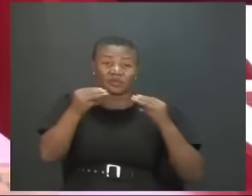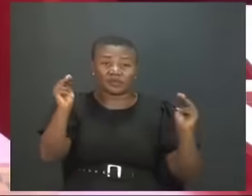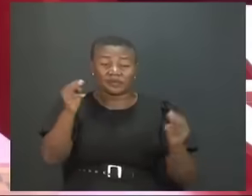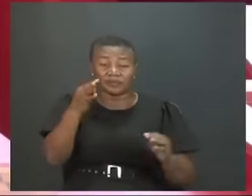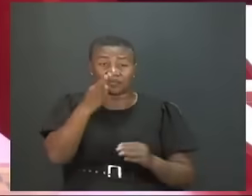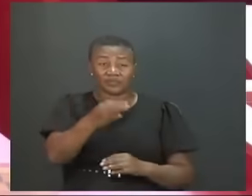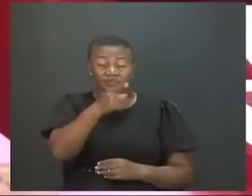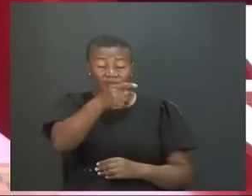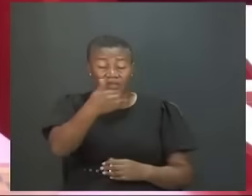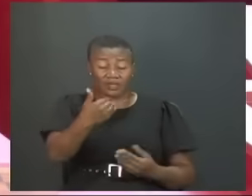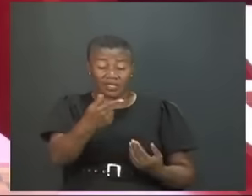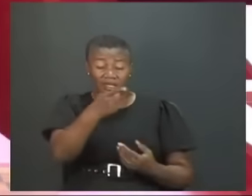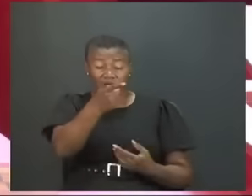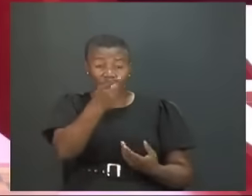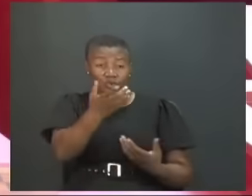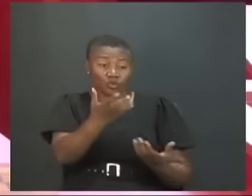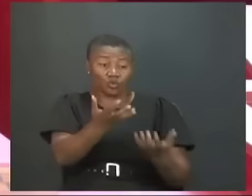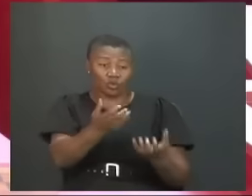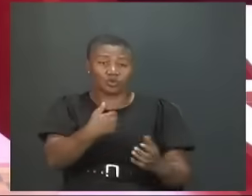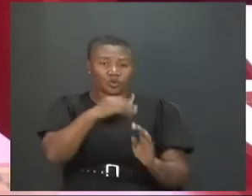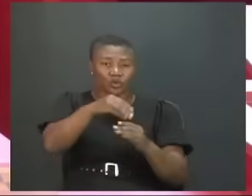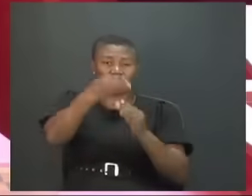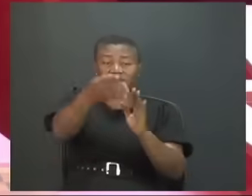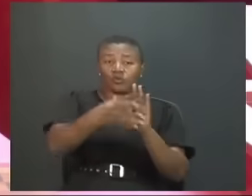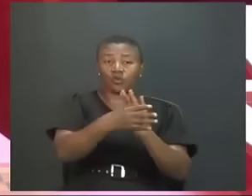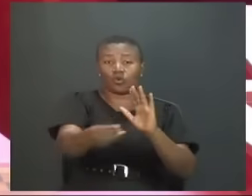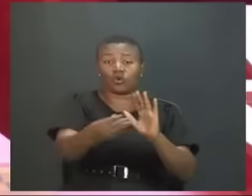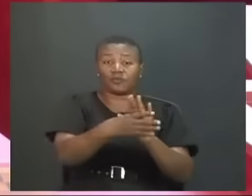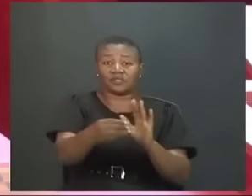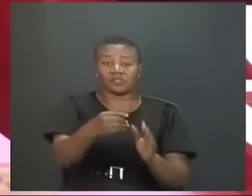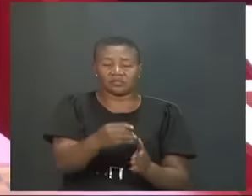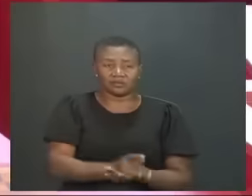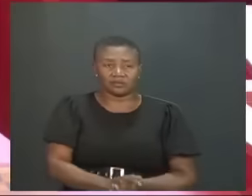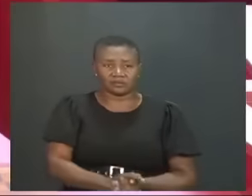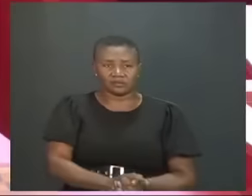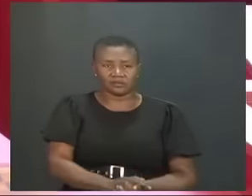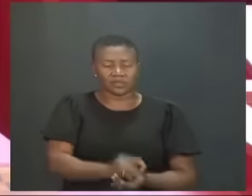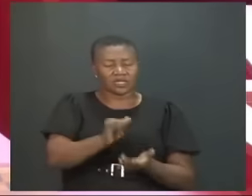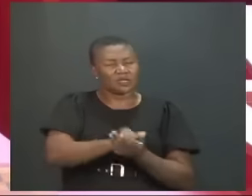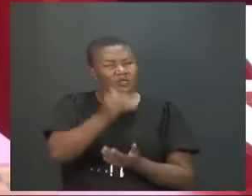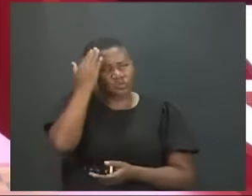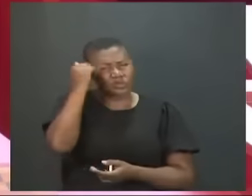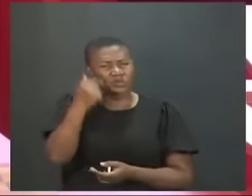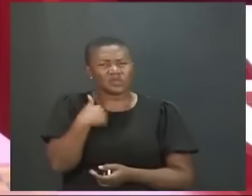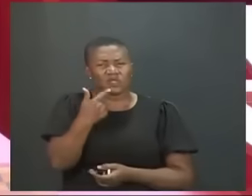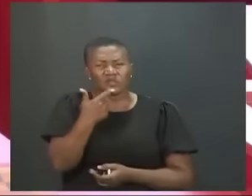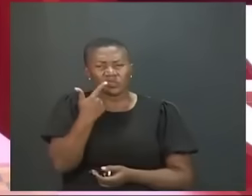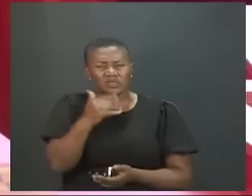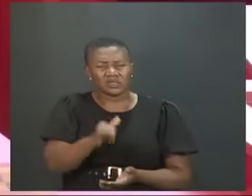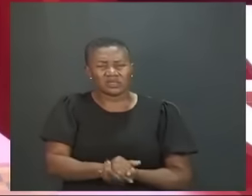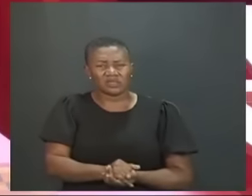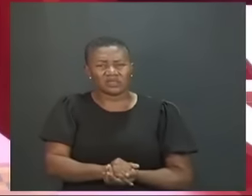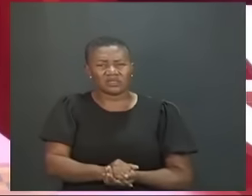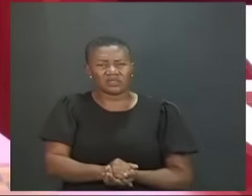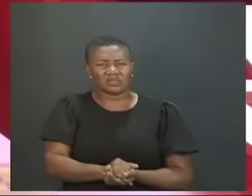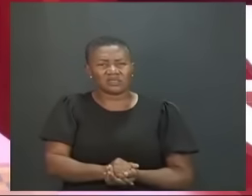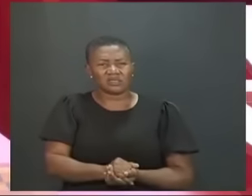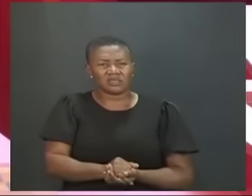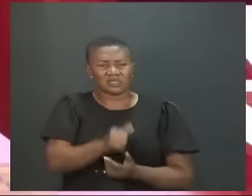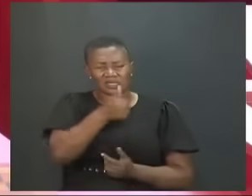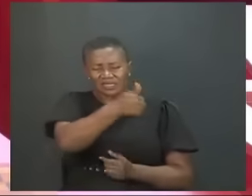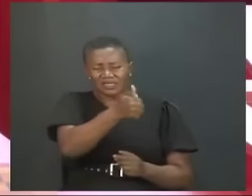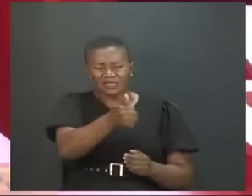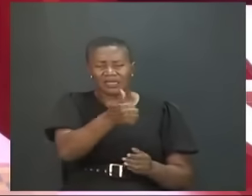of his arguments that he would prefer. That is why I'm saying that he had prepared on an examination about